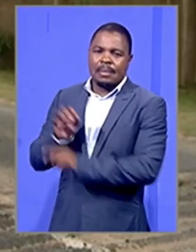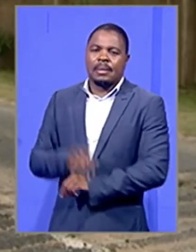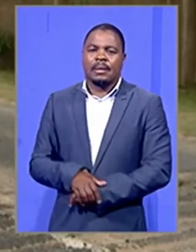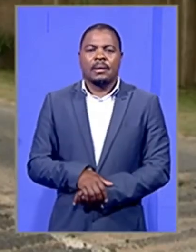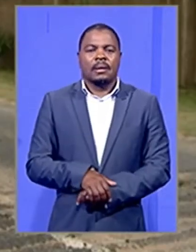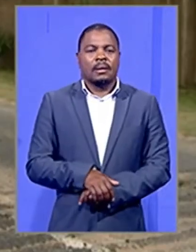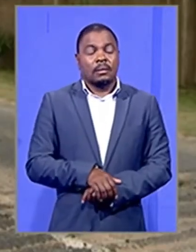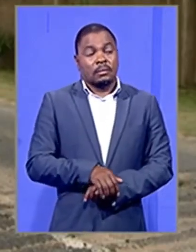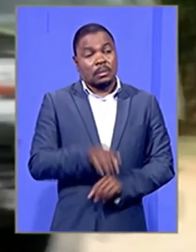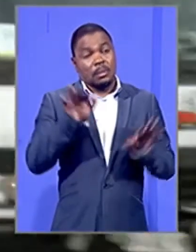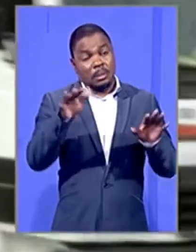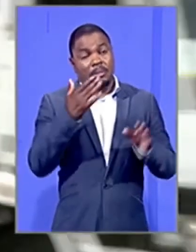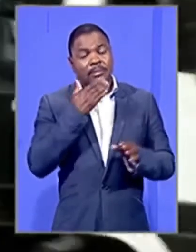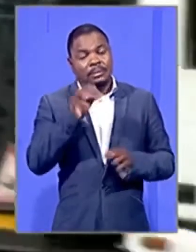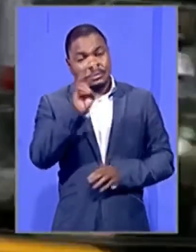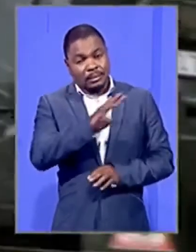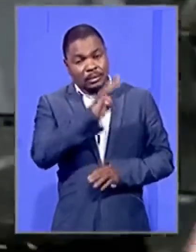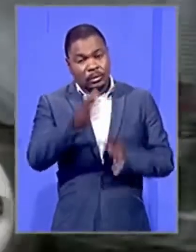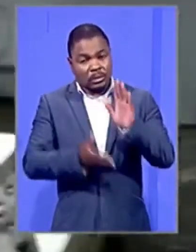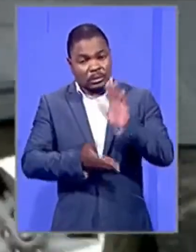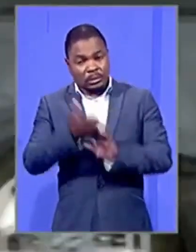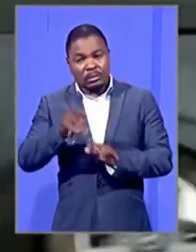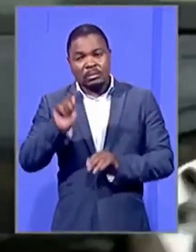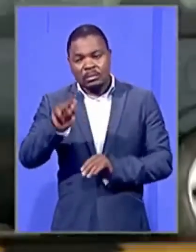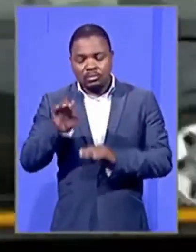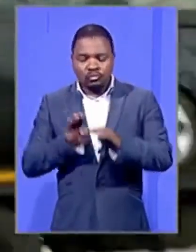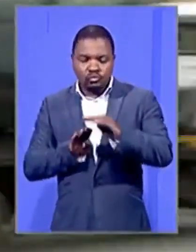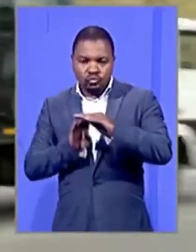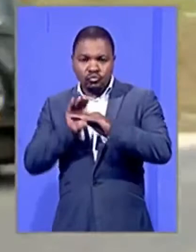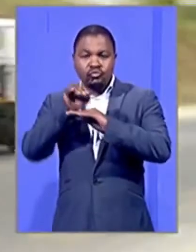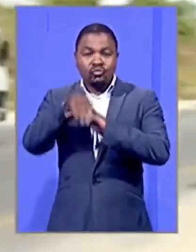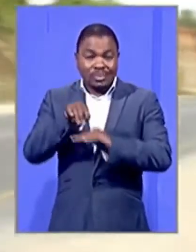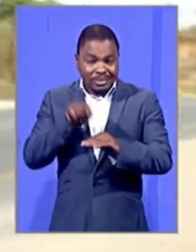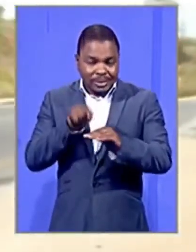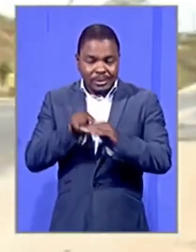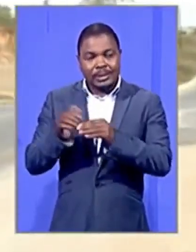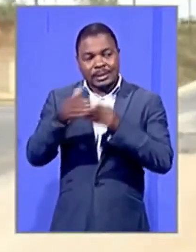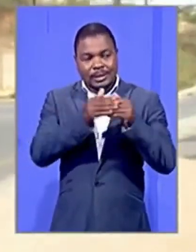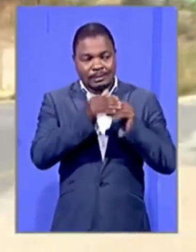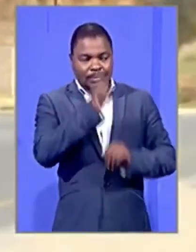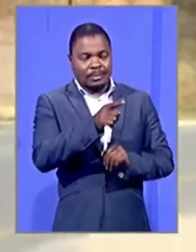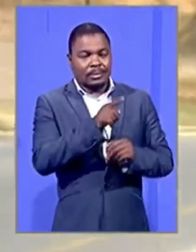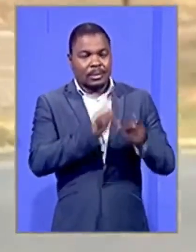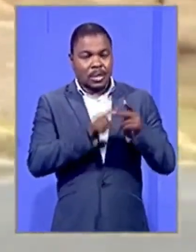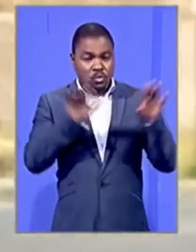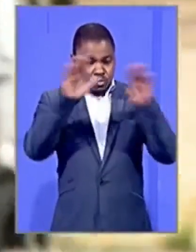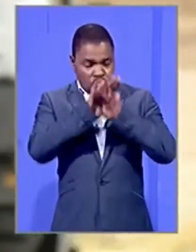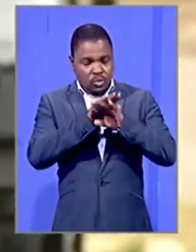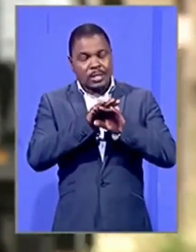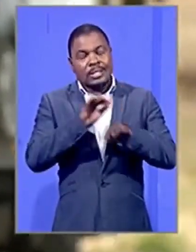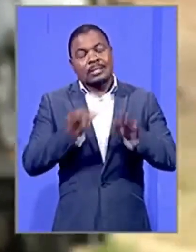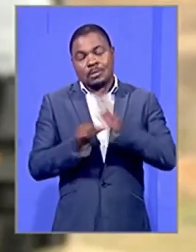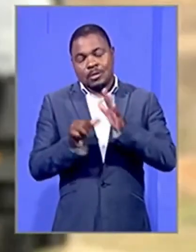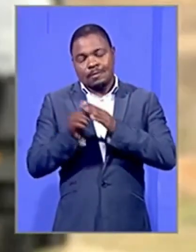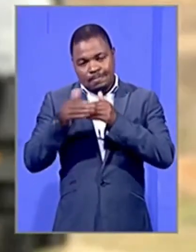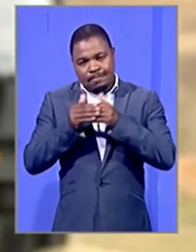ba eletswa ho ba sedi nakong eo ba yang ba lebile ditotoma tsena tse fokotsang lebelo, haholoholo ha e le bosiu.